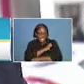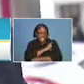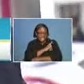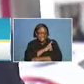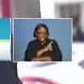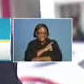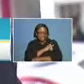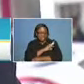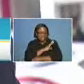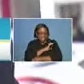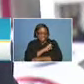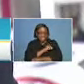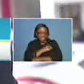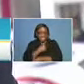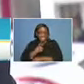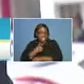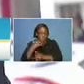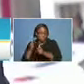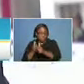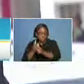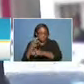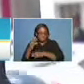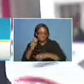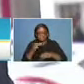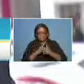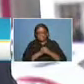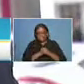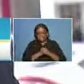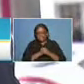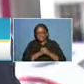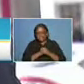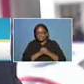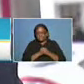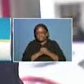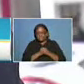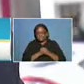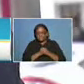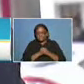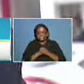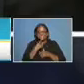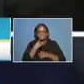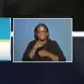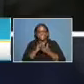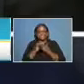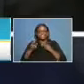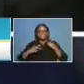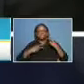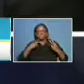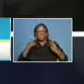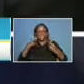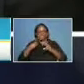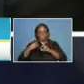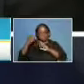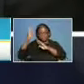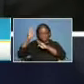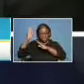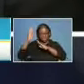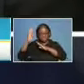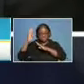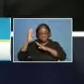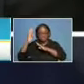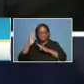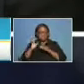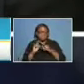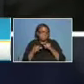I wanted to be Ed Bethel. And Ed Bethel was the voice of the Bahamas for more than two